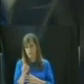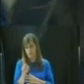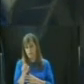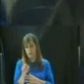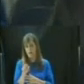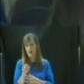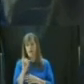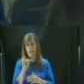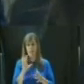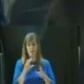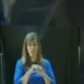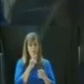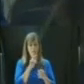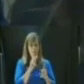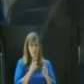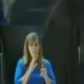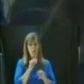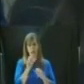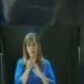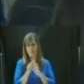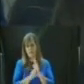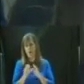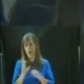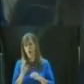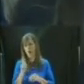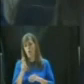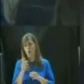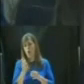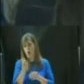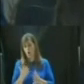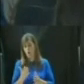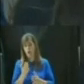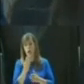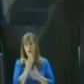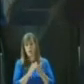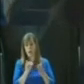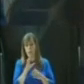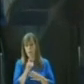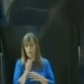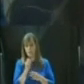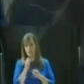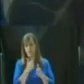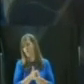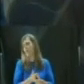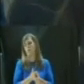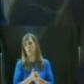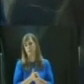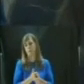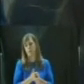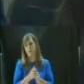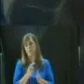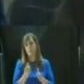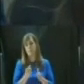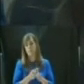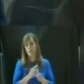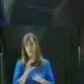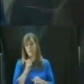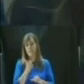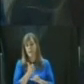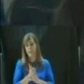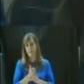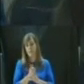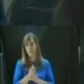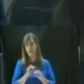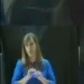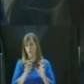people and the goal of partnering with stakeholders. Some possible objectives are as follows. First, establish a